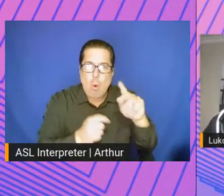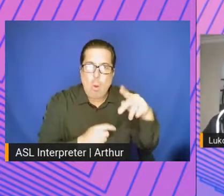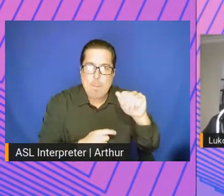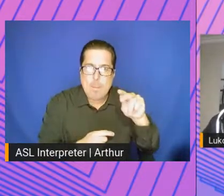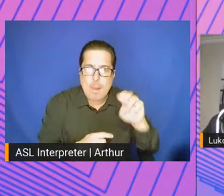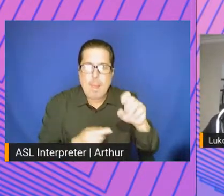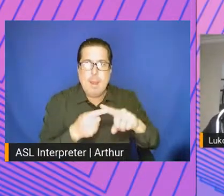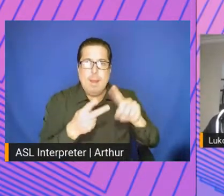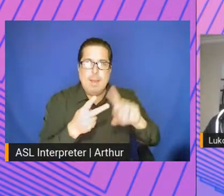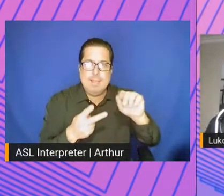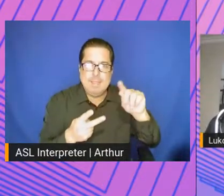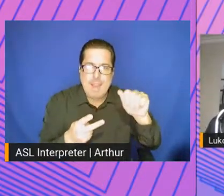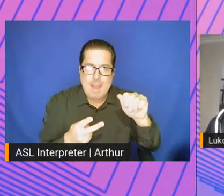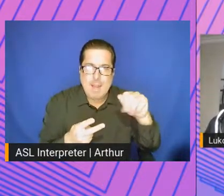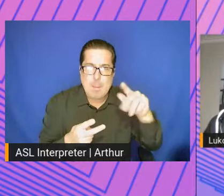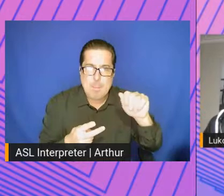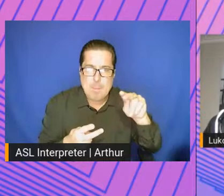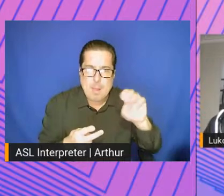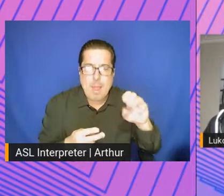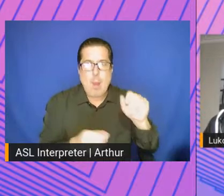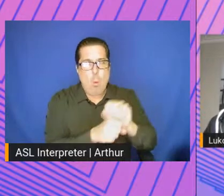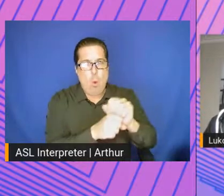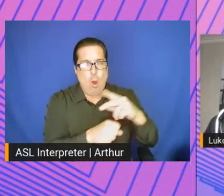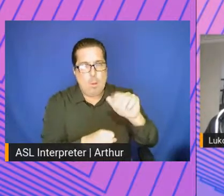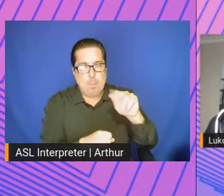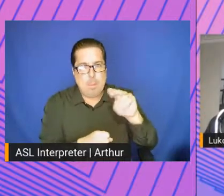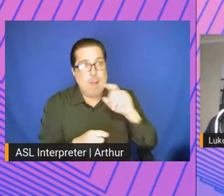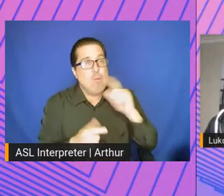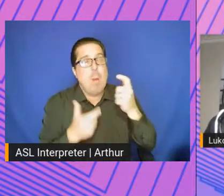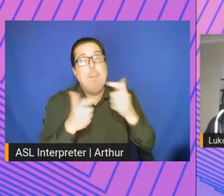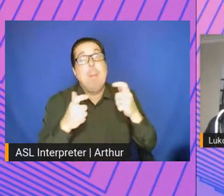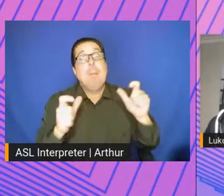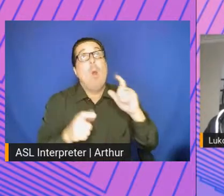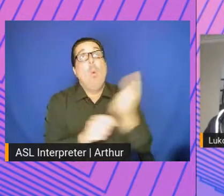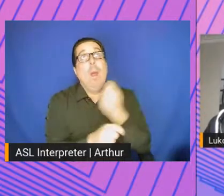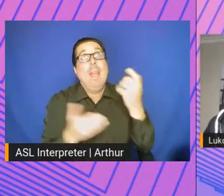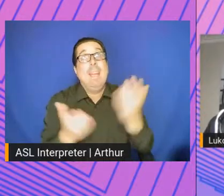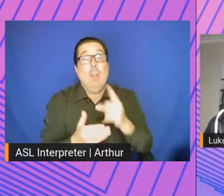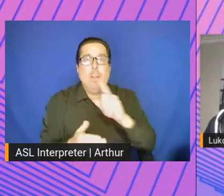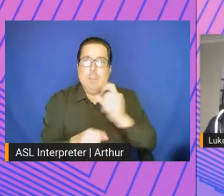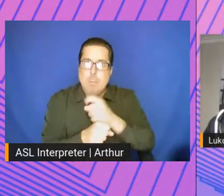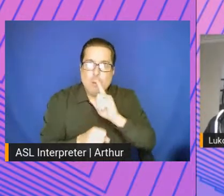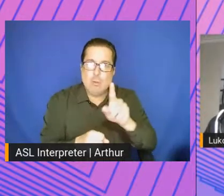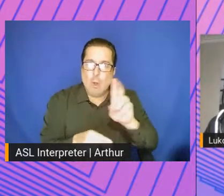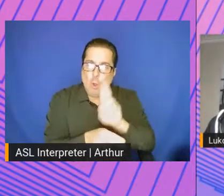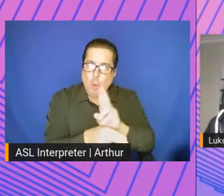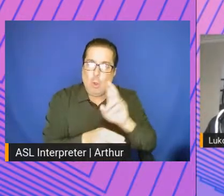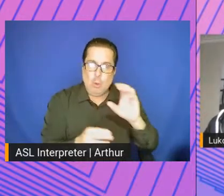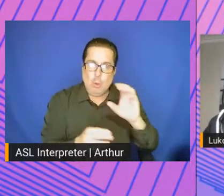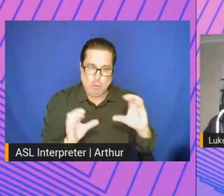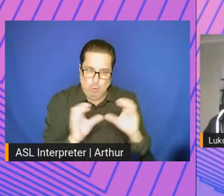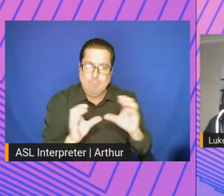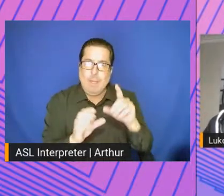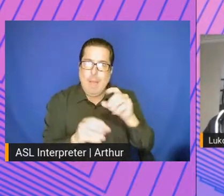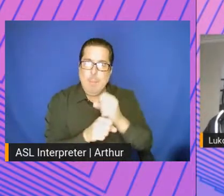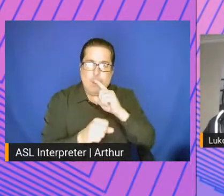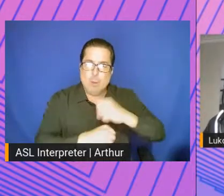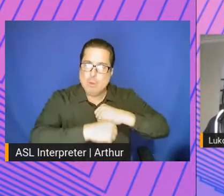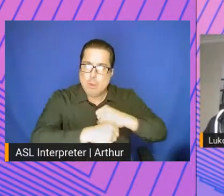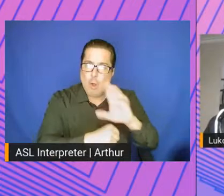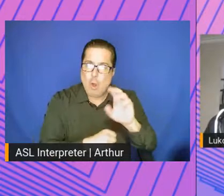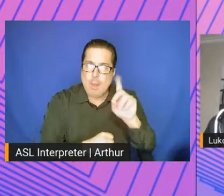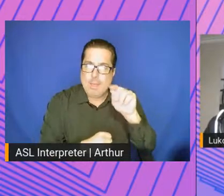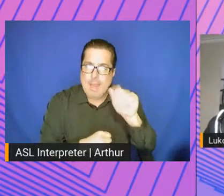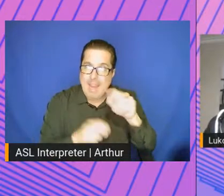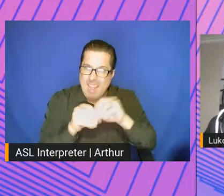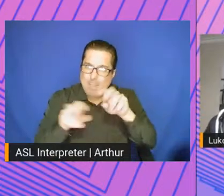the worker plane. So a big win over here is to make sure that you're making use of certificates to secure your data in transit. That